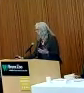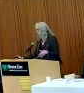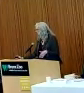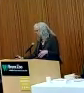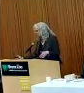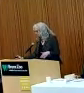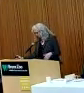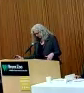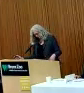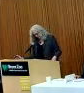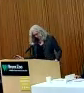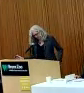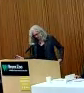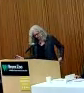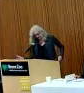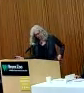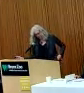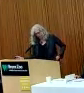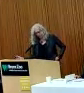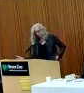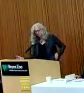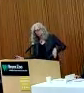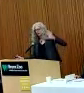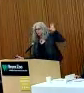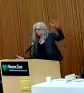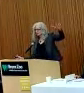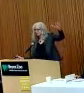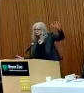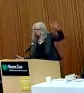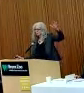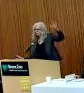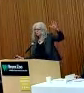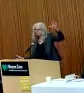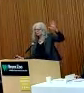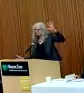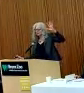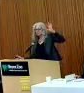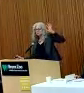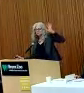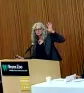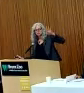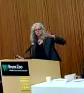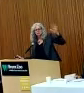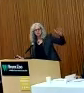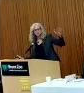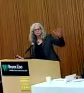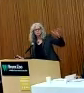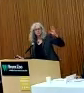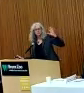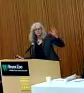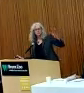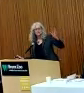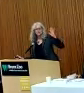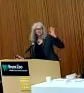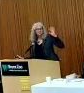Ownership rates across um the state and I think if you looked at the maps that undine undesigned the redline shows